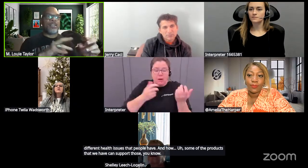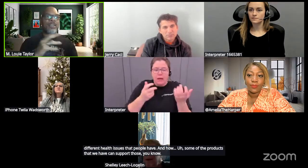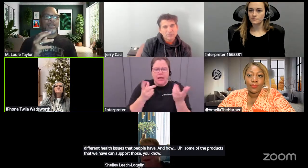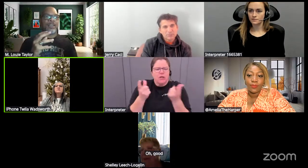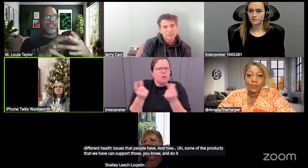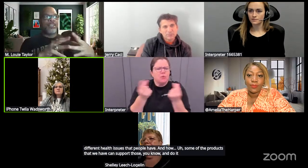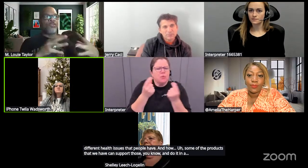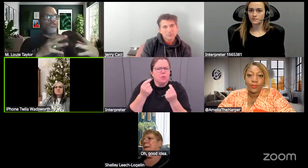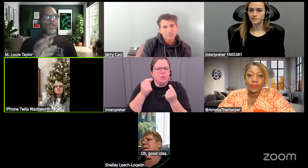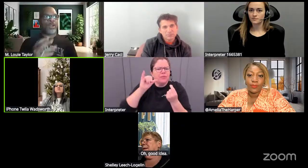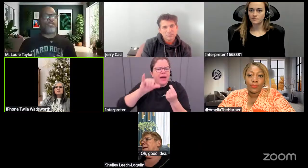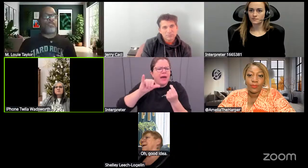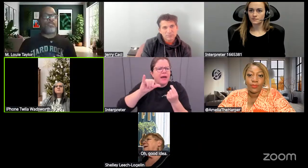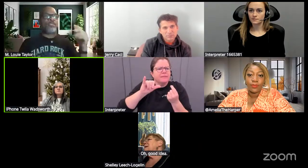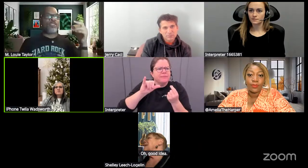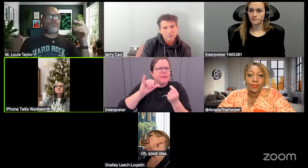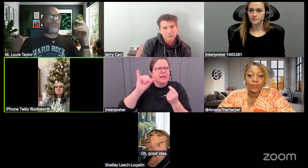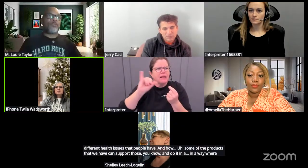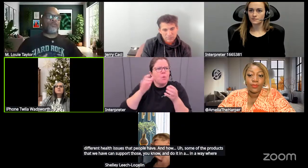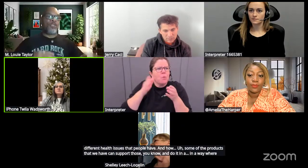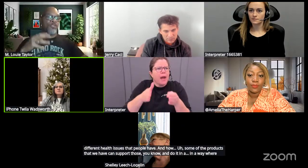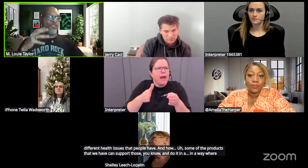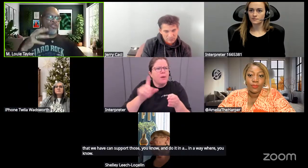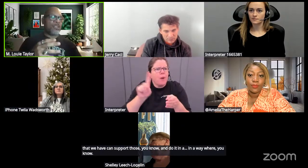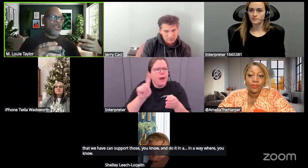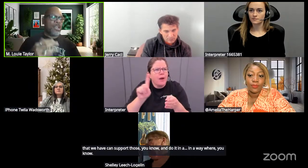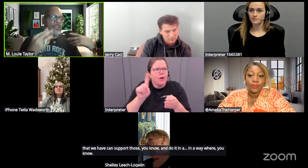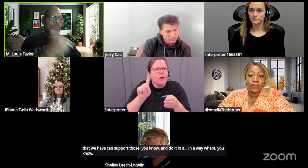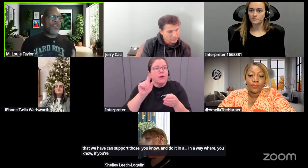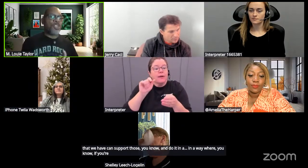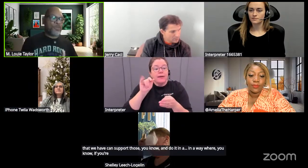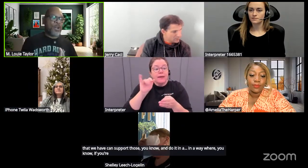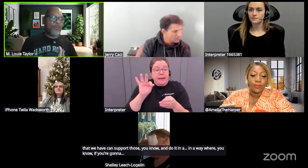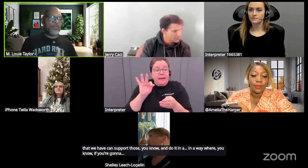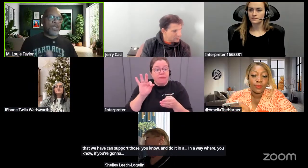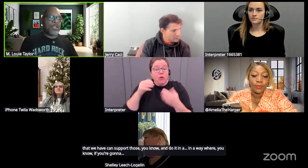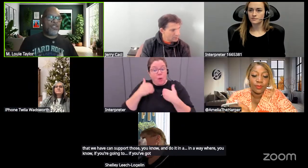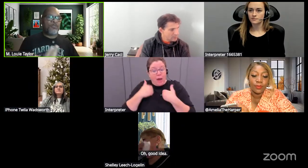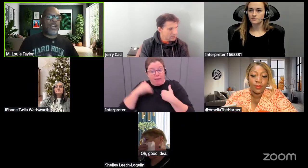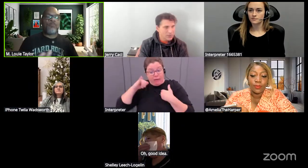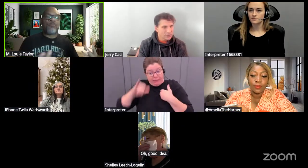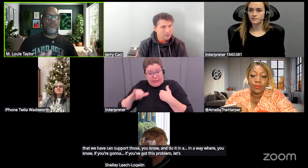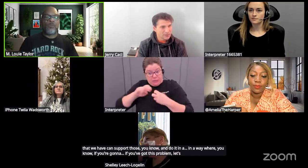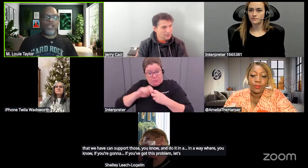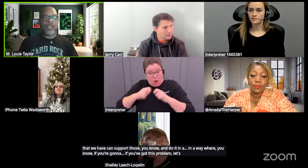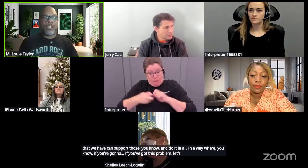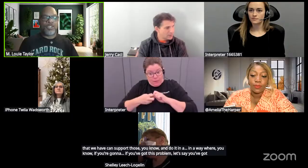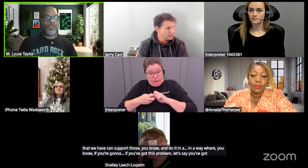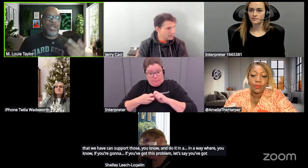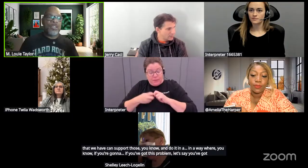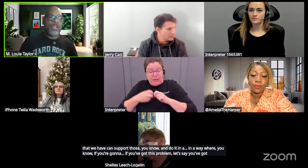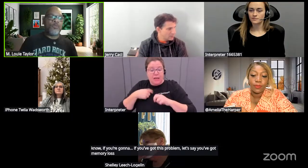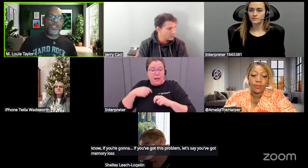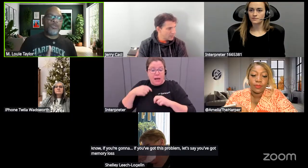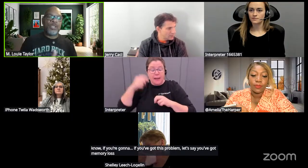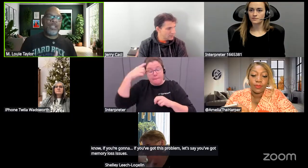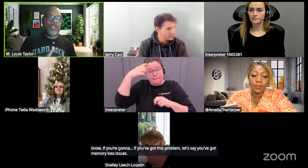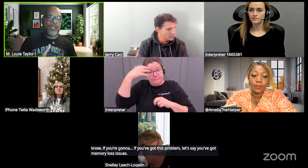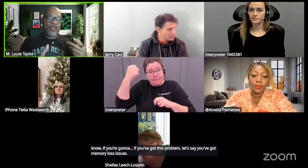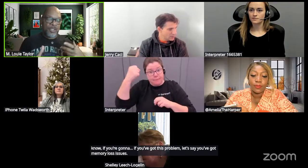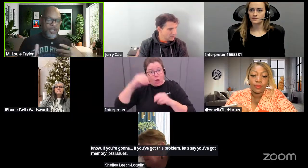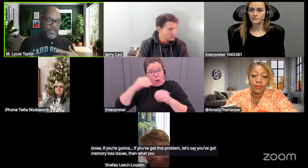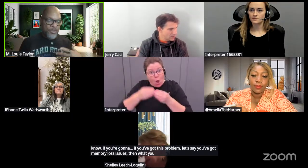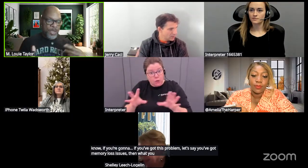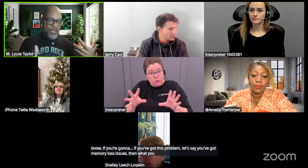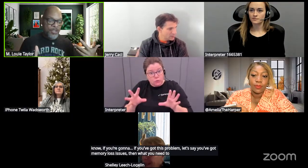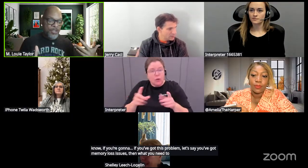idea. in a way where, if you've got this problem, let's say you've got memory loss issues, then what you need